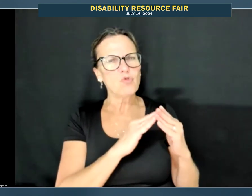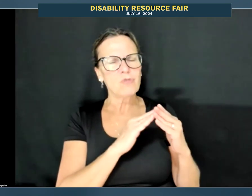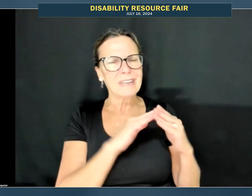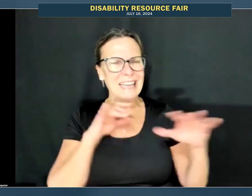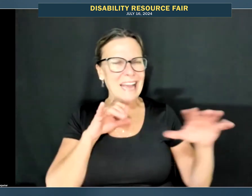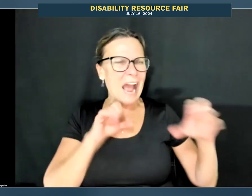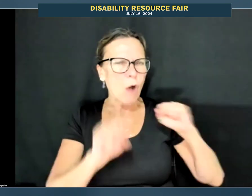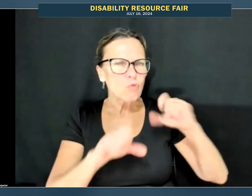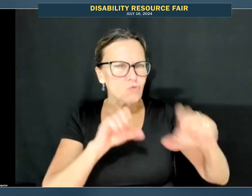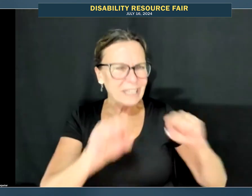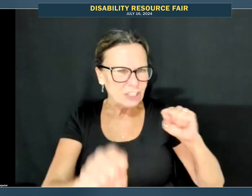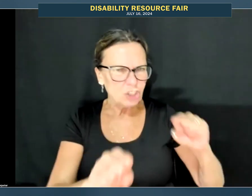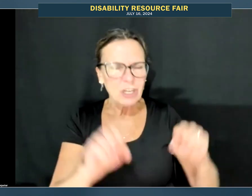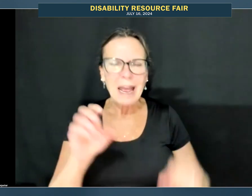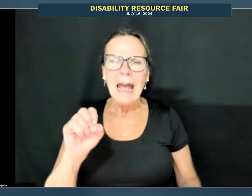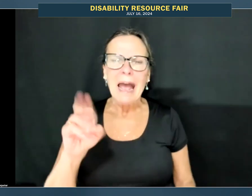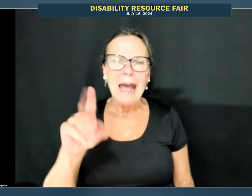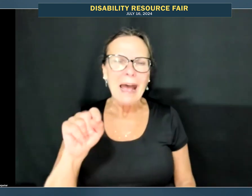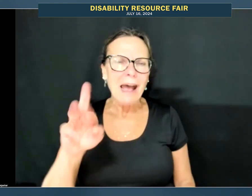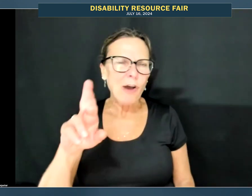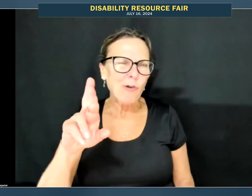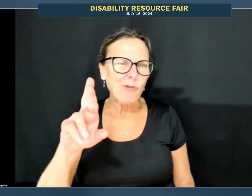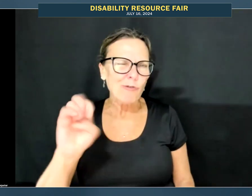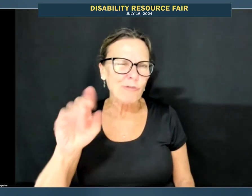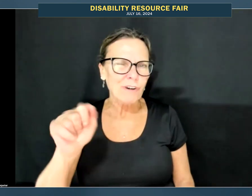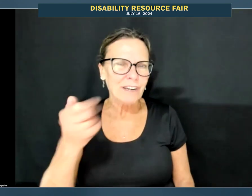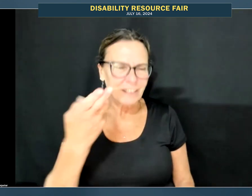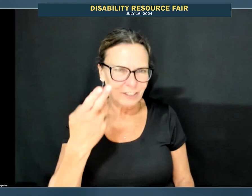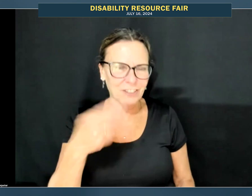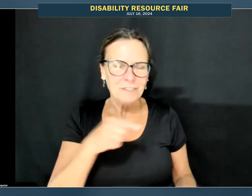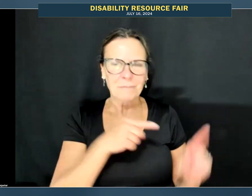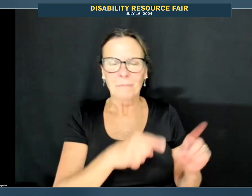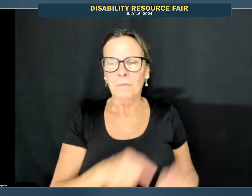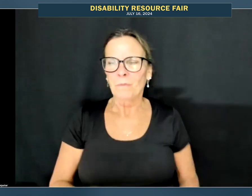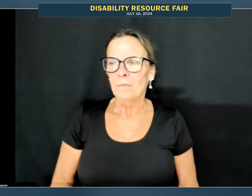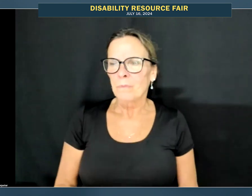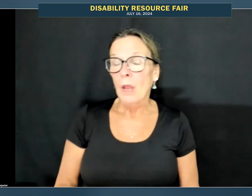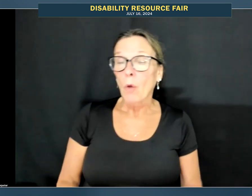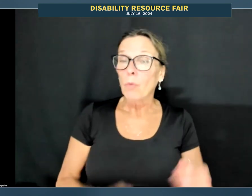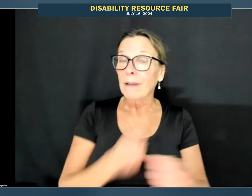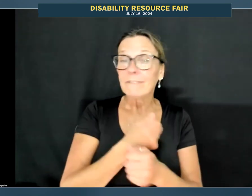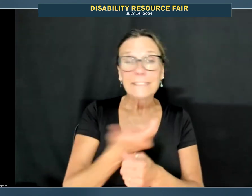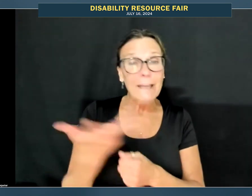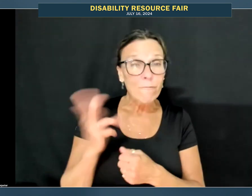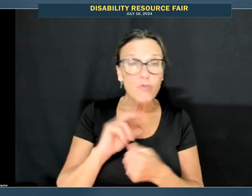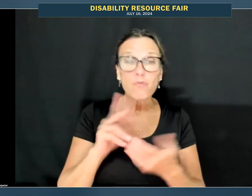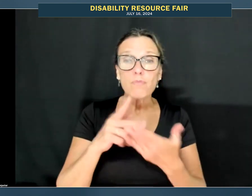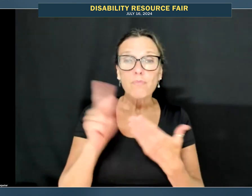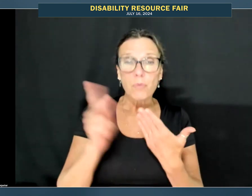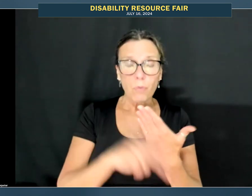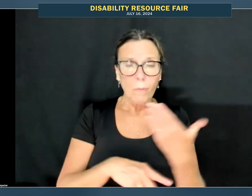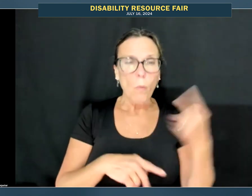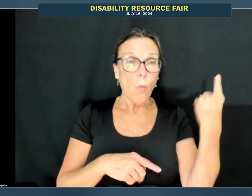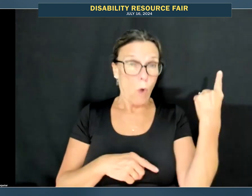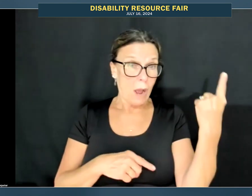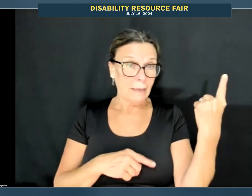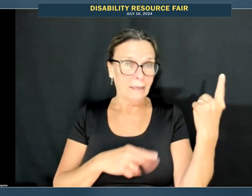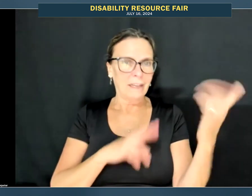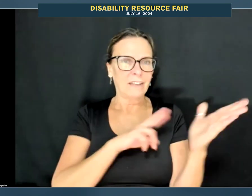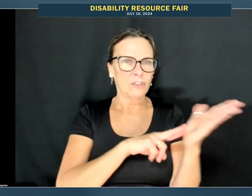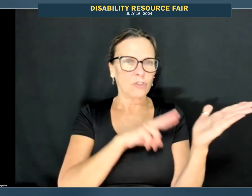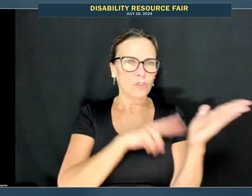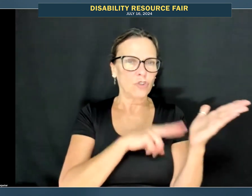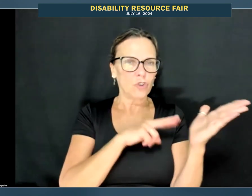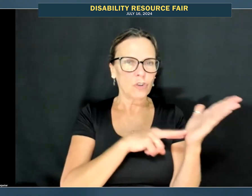And we have different programs. One is a nursing home